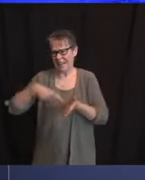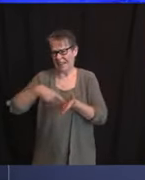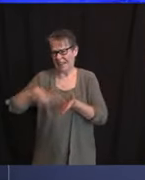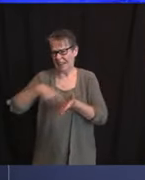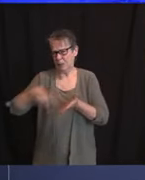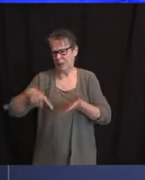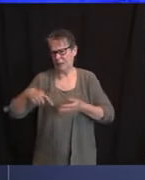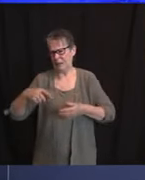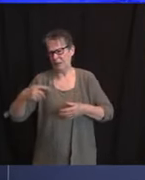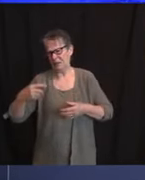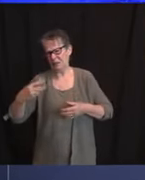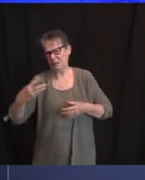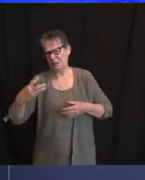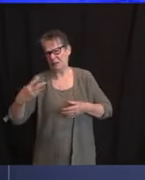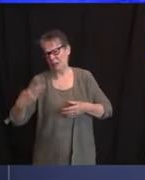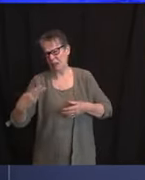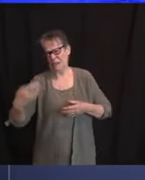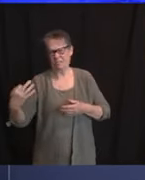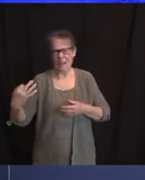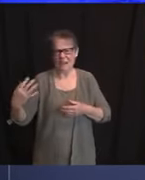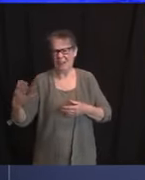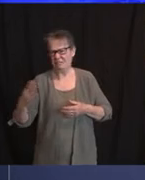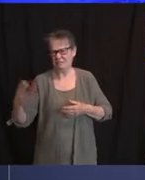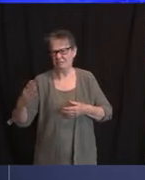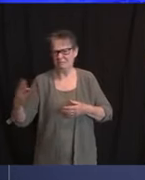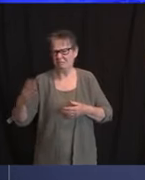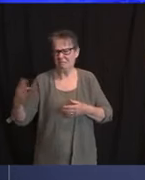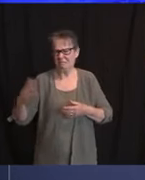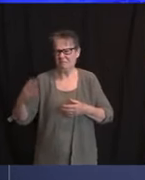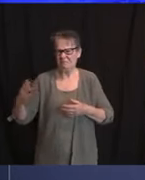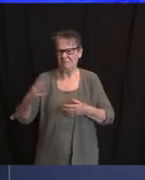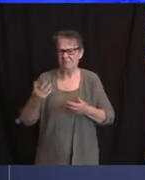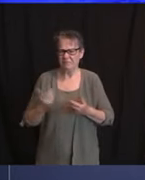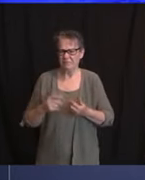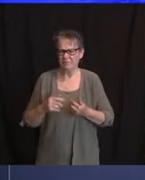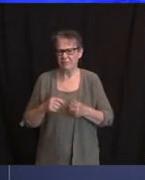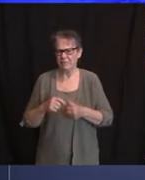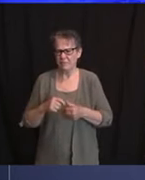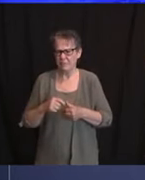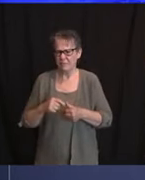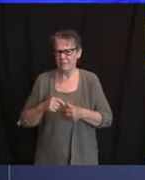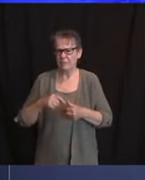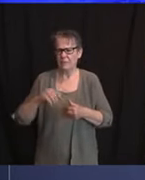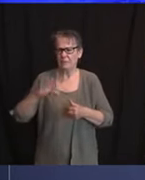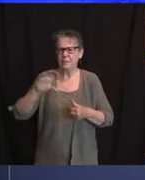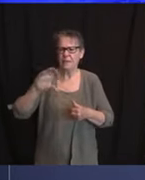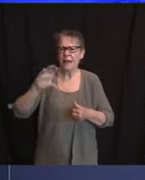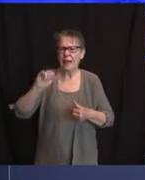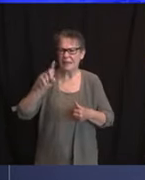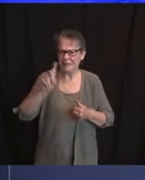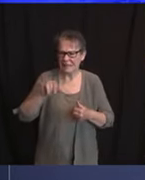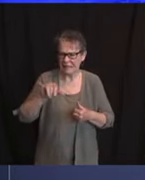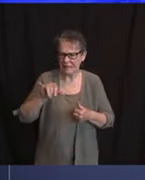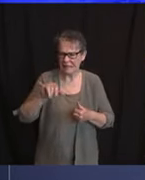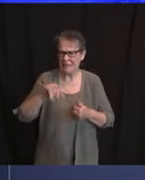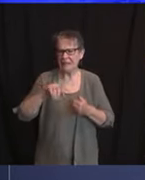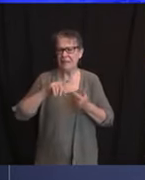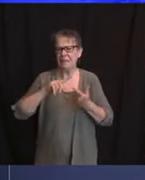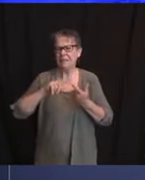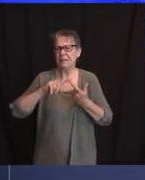in addition to Senator Cassidy, two to three more senators that have just about committed.